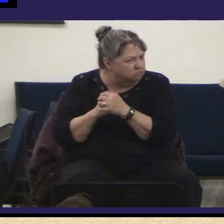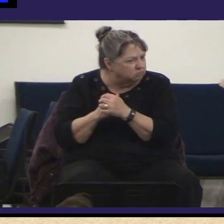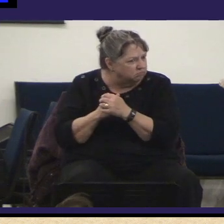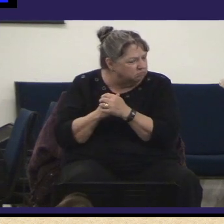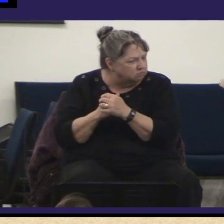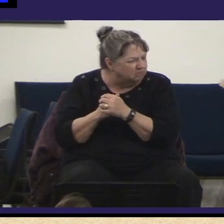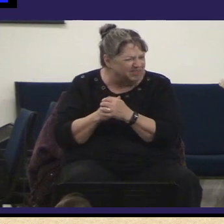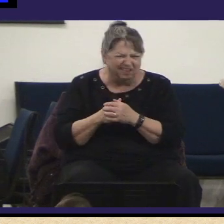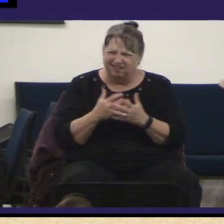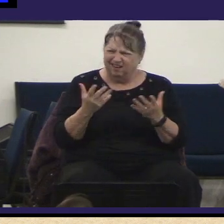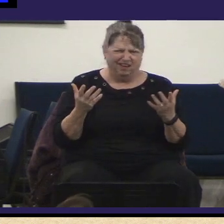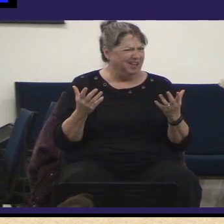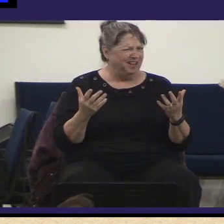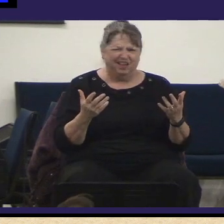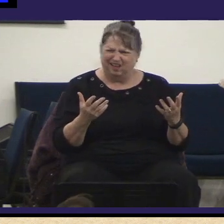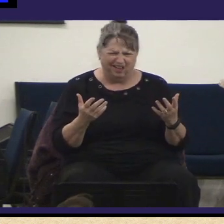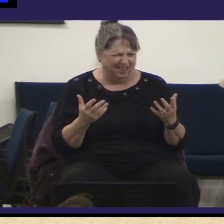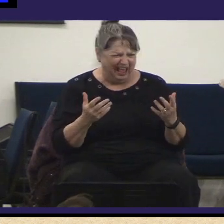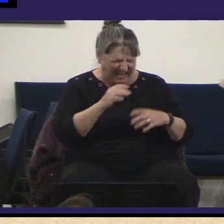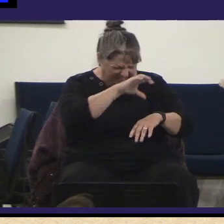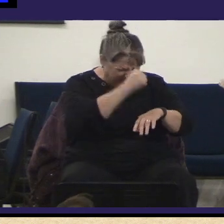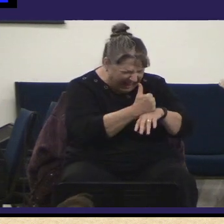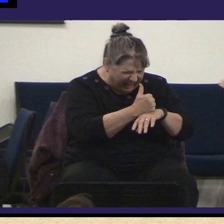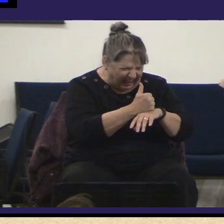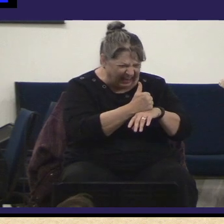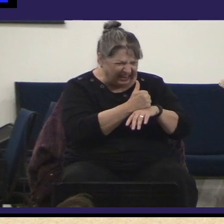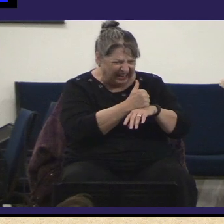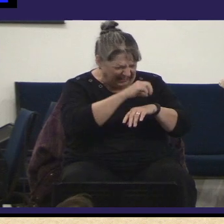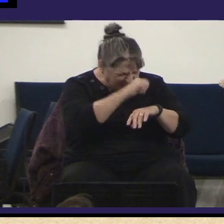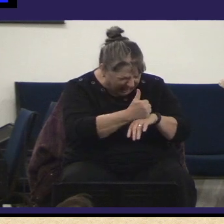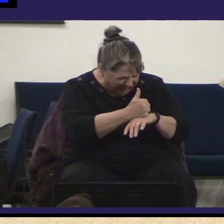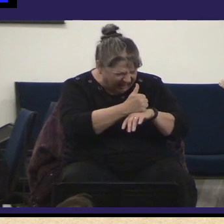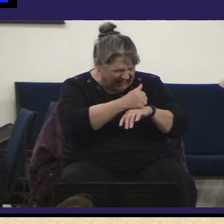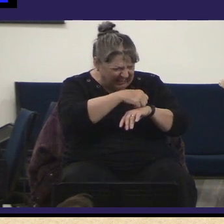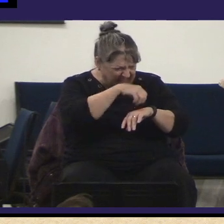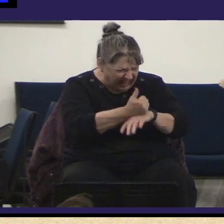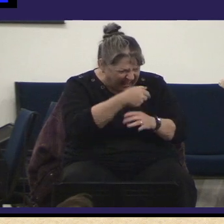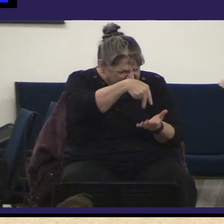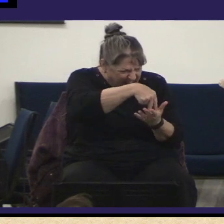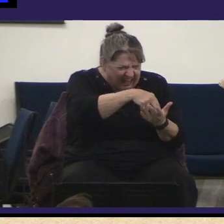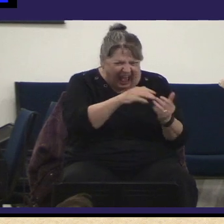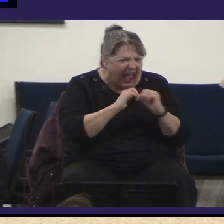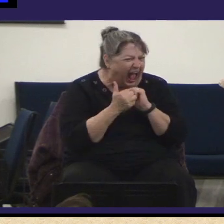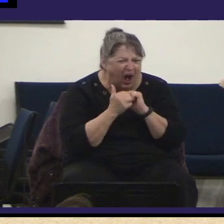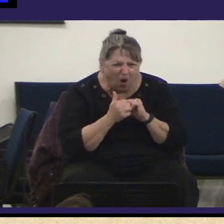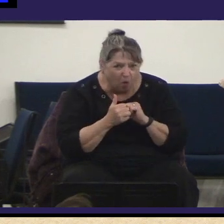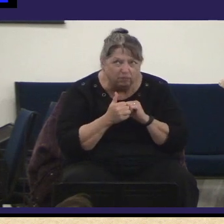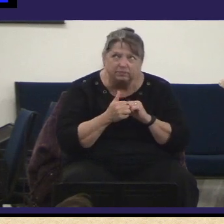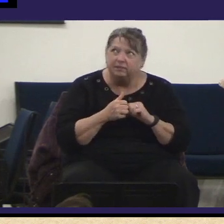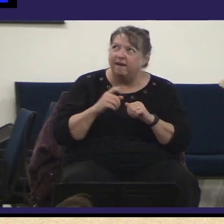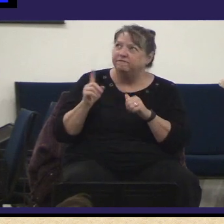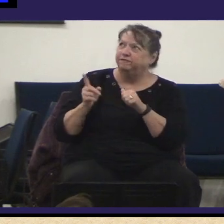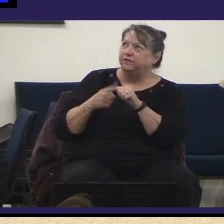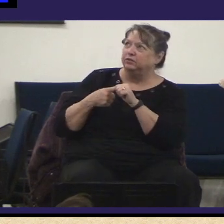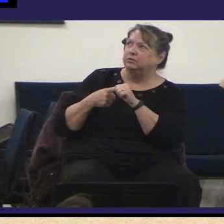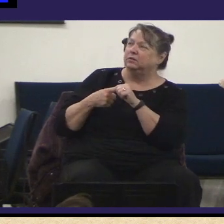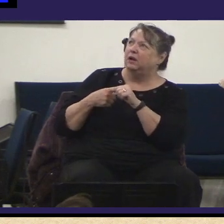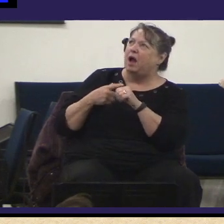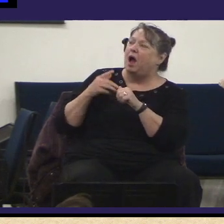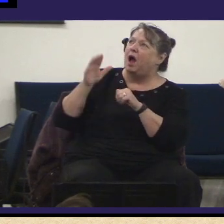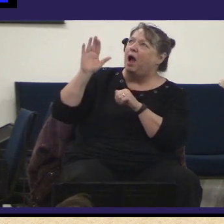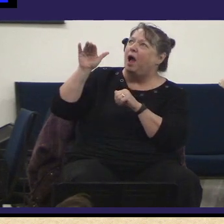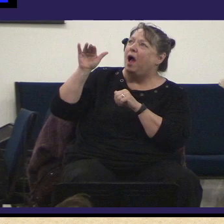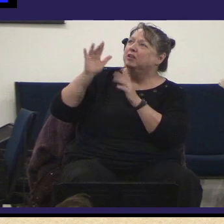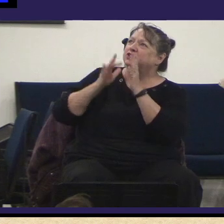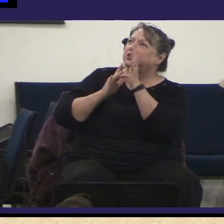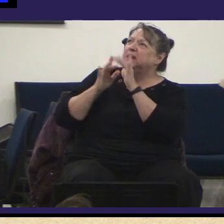stand firm. There is no way we can stand firm unless we're strong in the Lord. Unless we're in